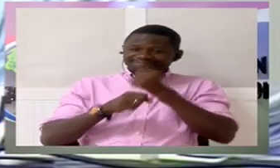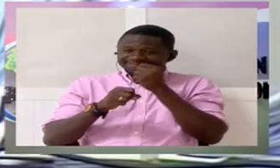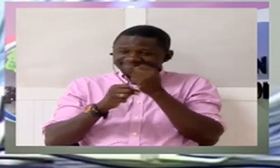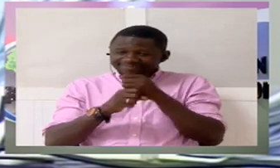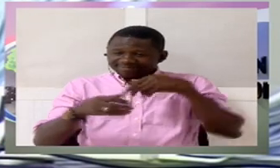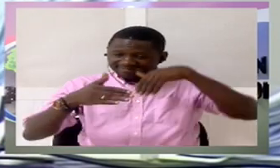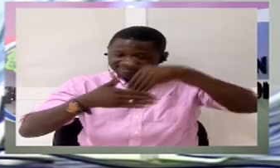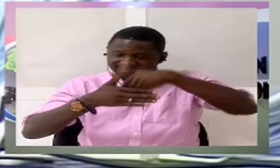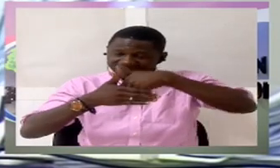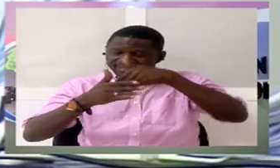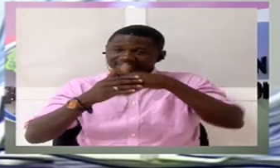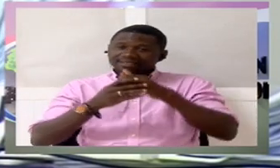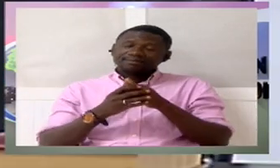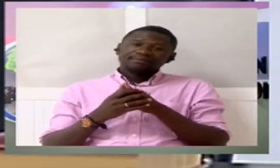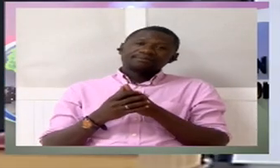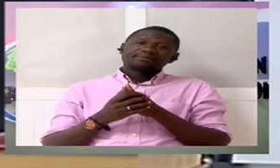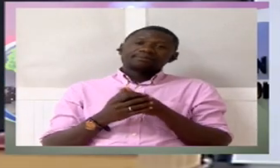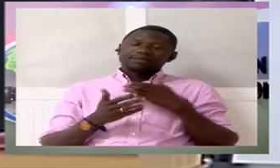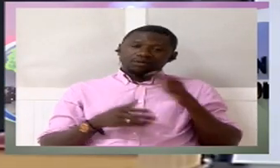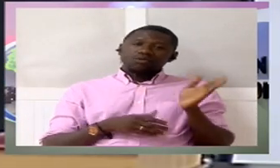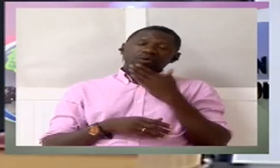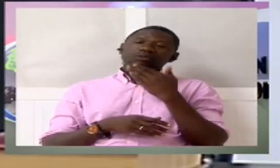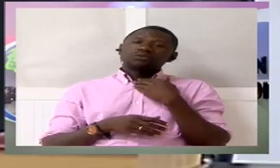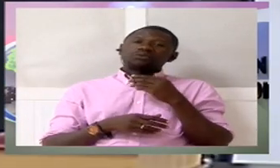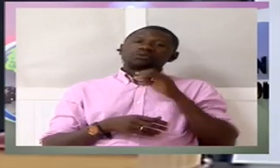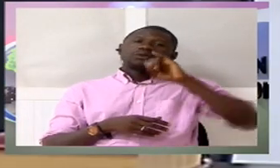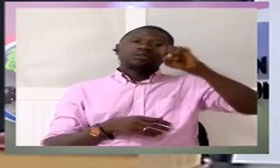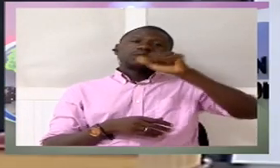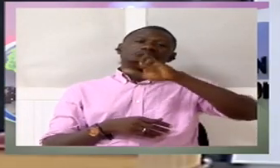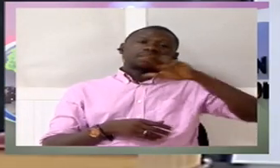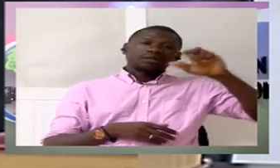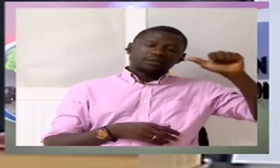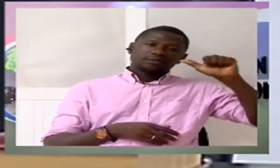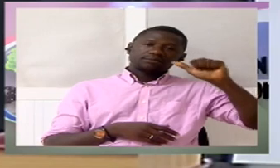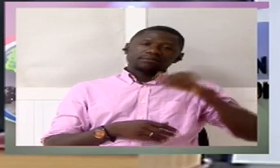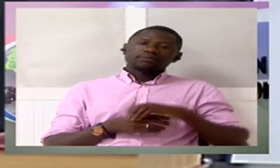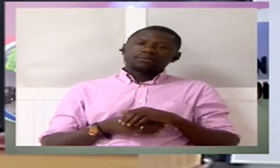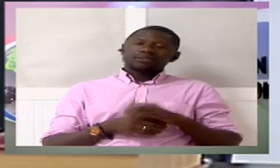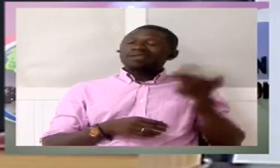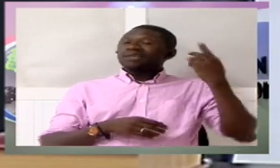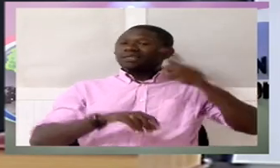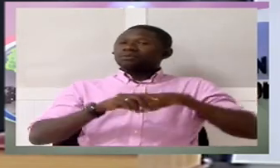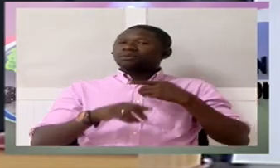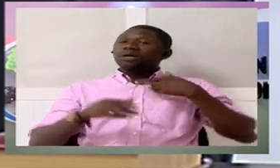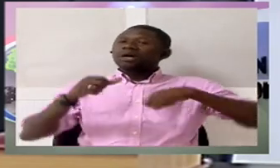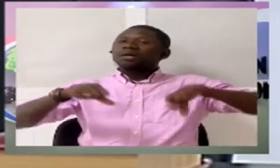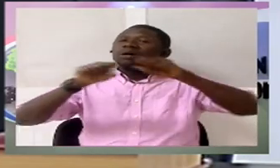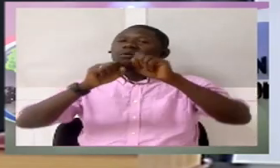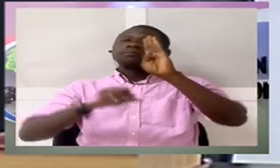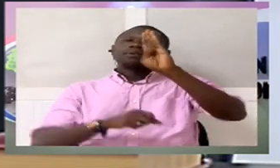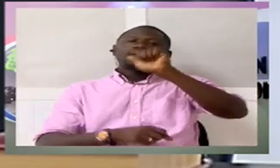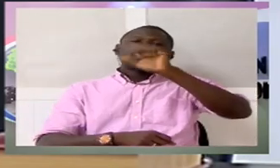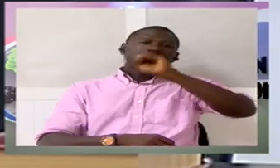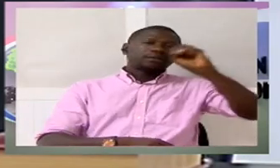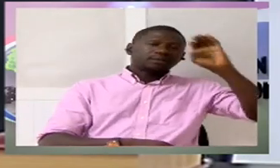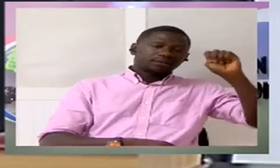it inside a frame. Ntata jara. I went to jara. Utuma tebe ara base mafongola. At that time it was around base.